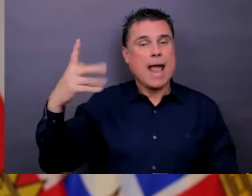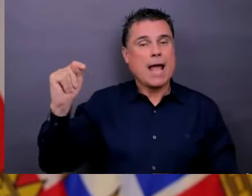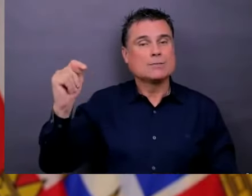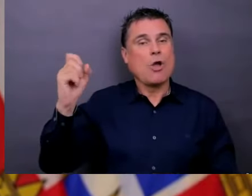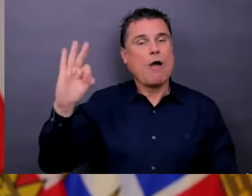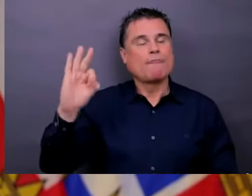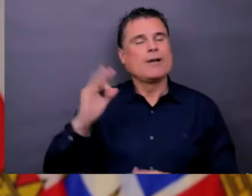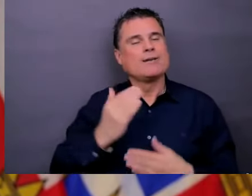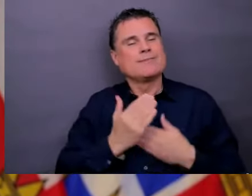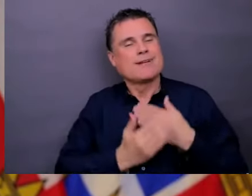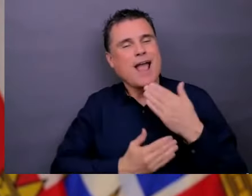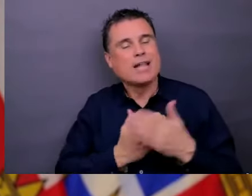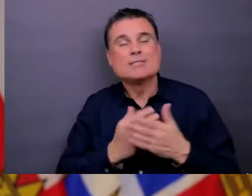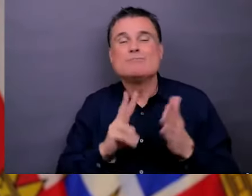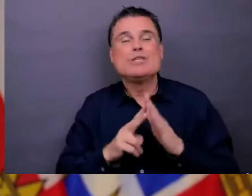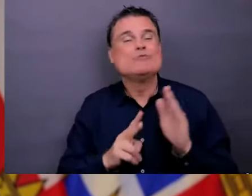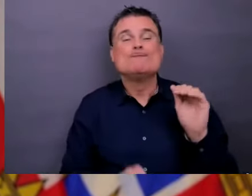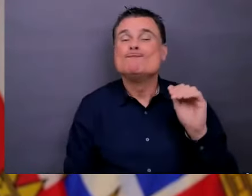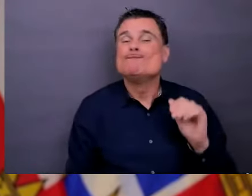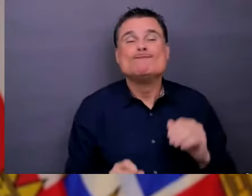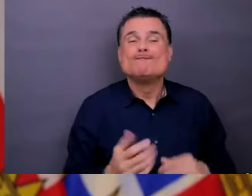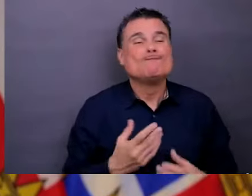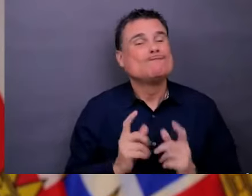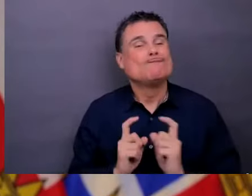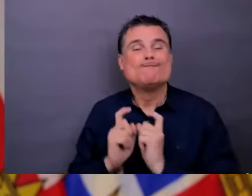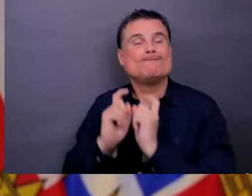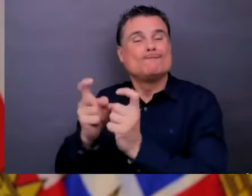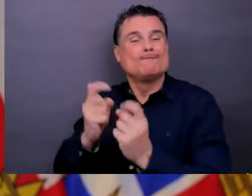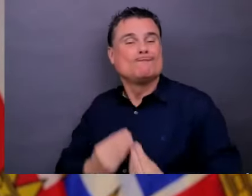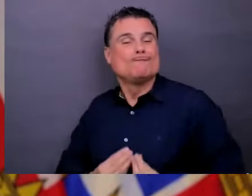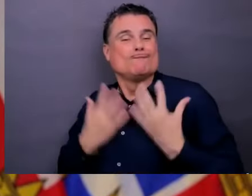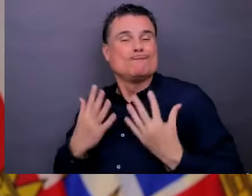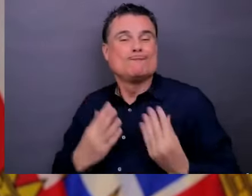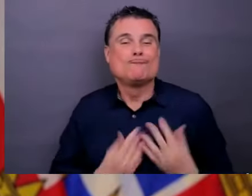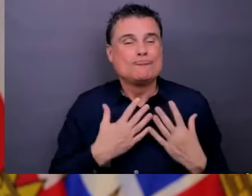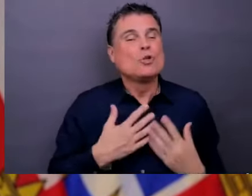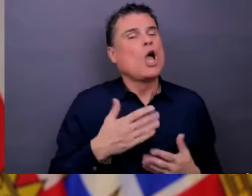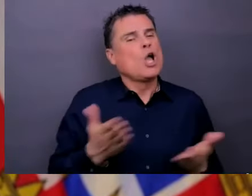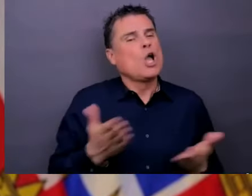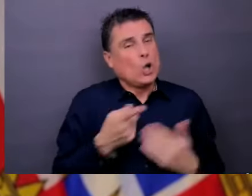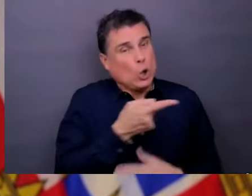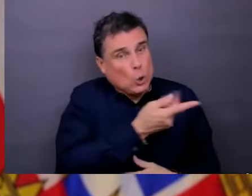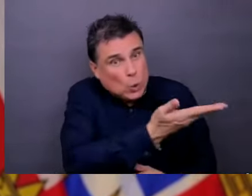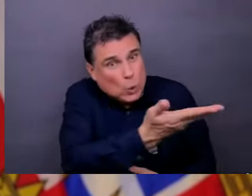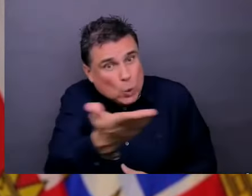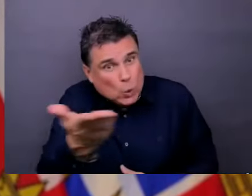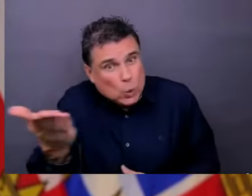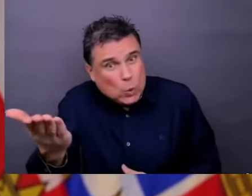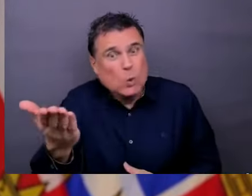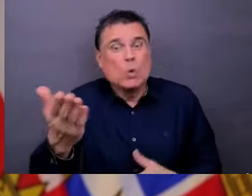well. And I remind you all to be kind, to be calm, and to be safe.